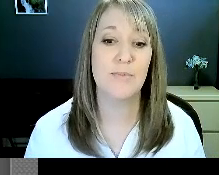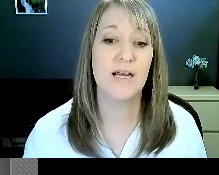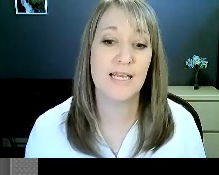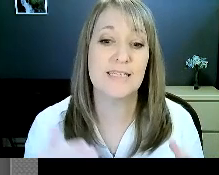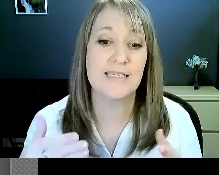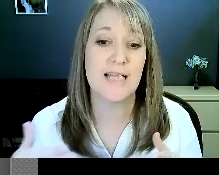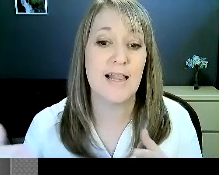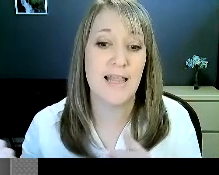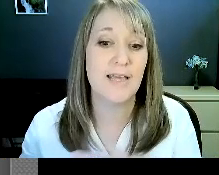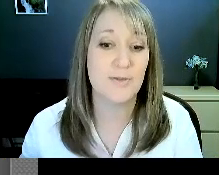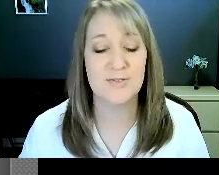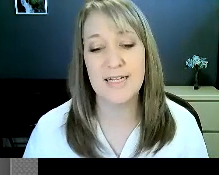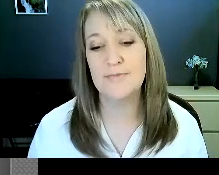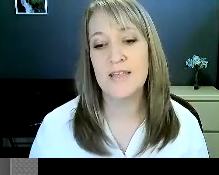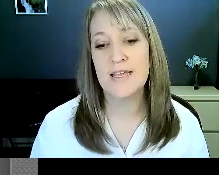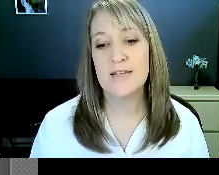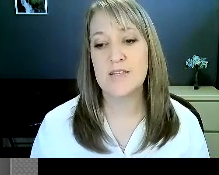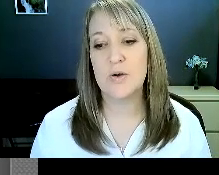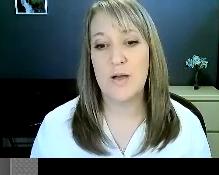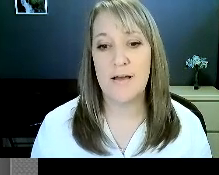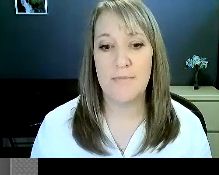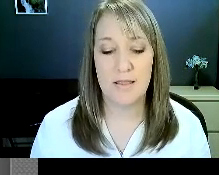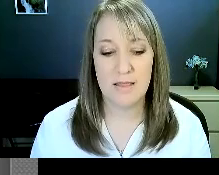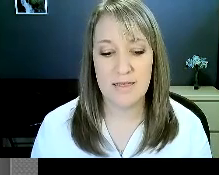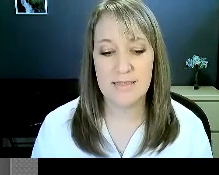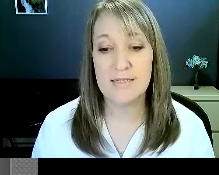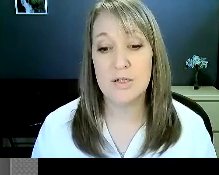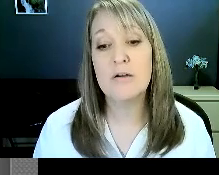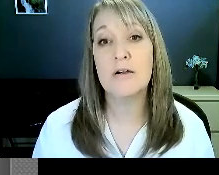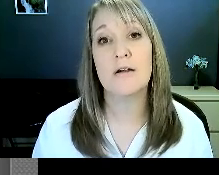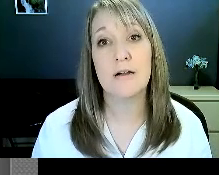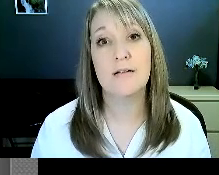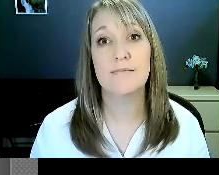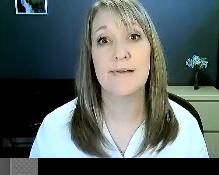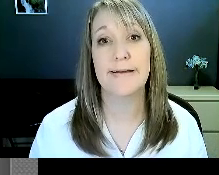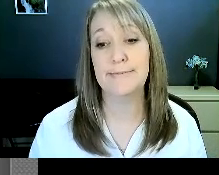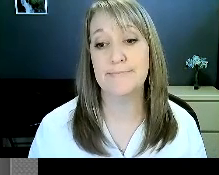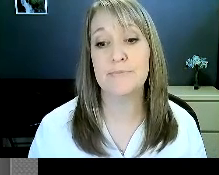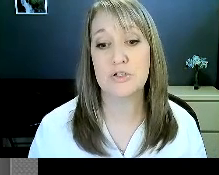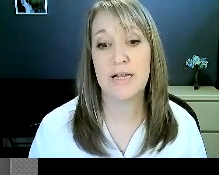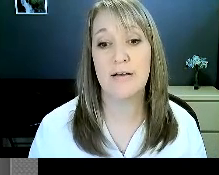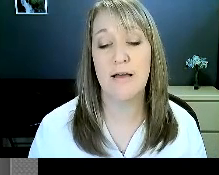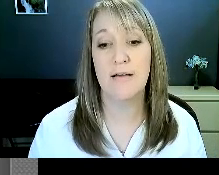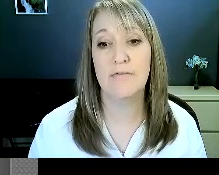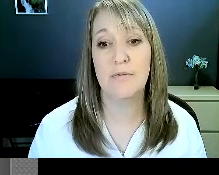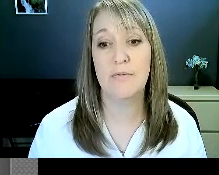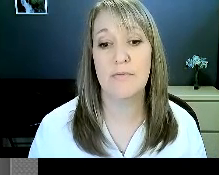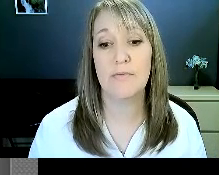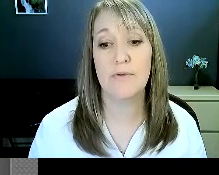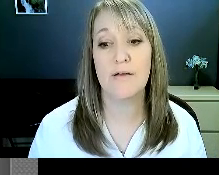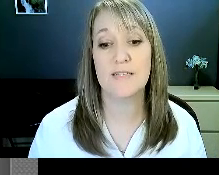right? American Sign Language, right? So this is her portrayal